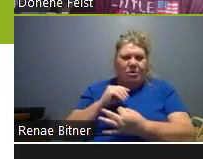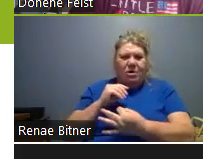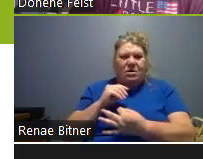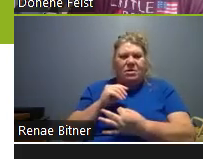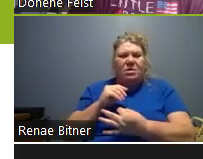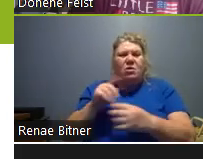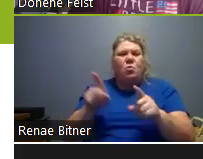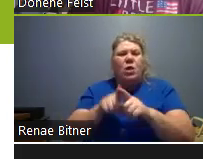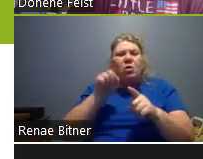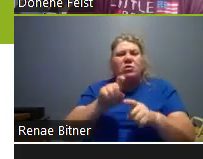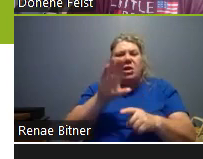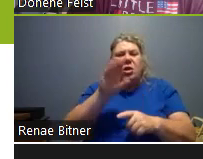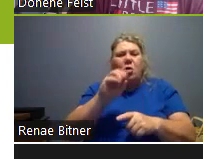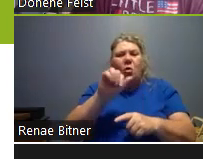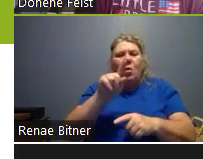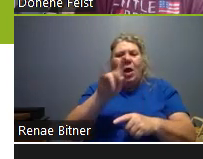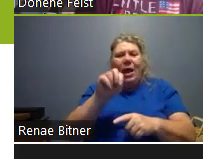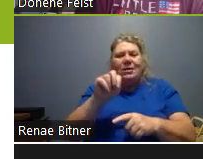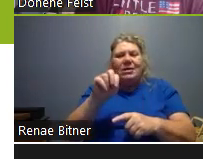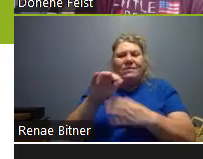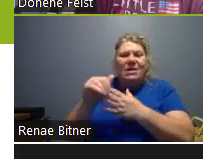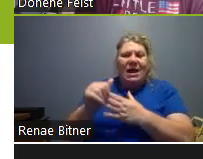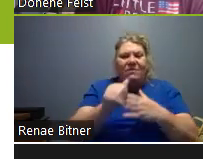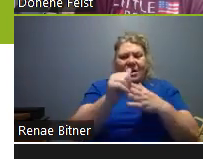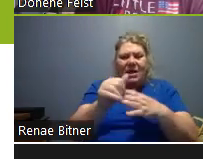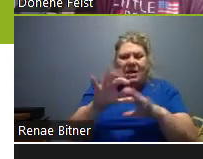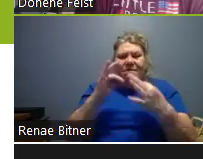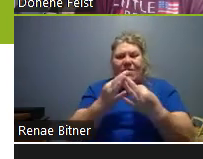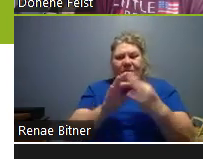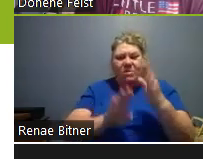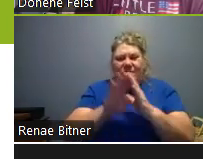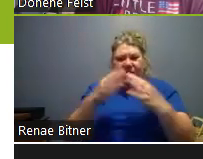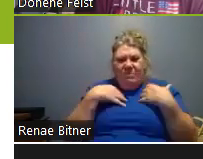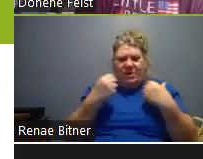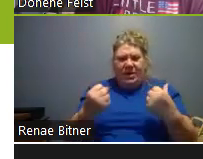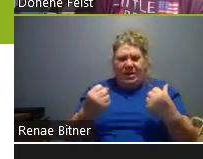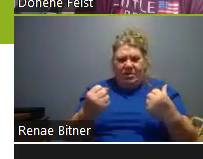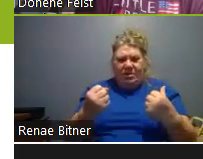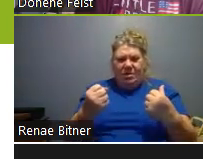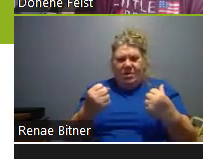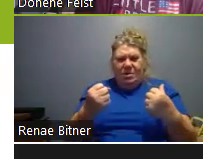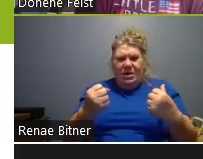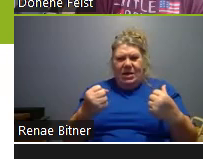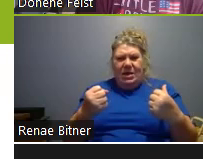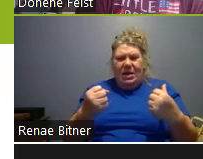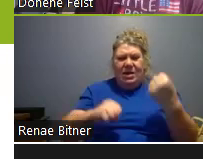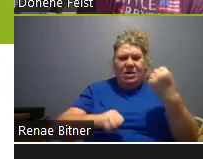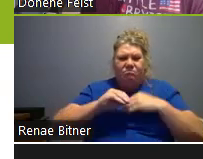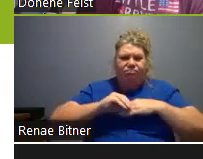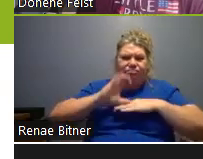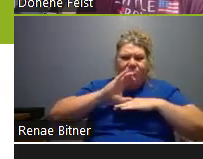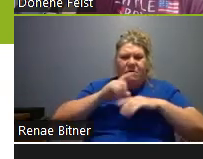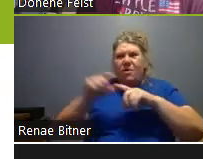coactive navigation. Families build their capacity and confidence and strength through and coaching from another parent who can share